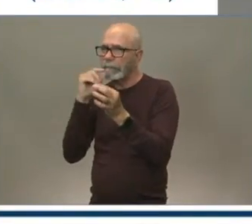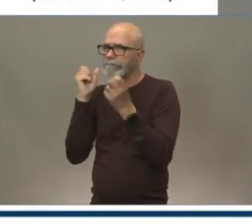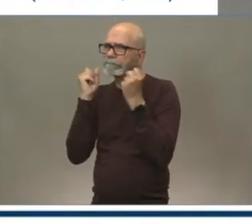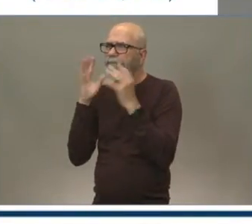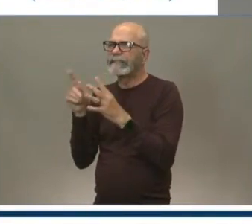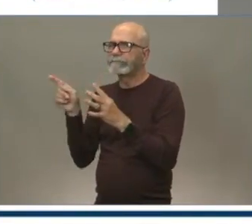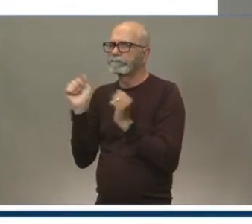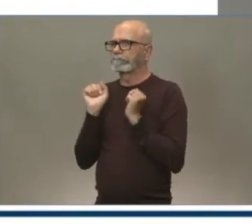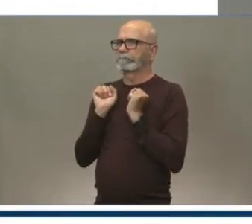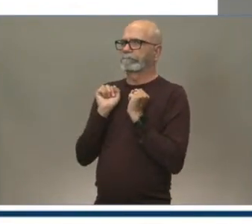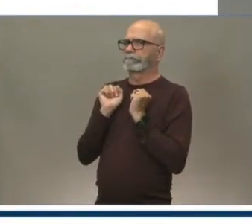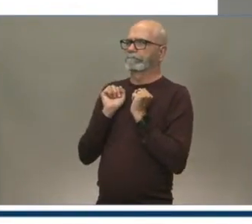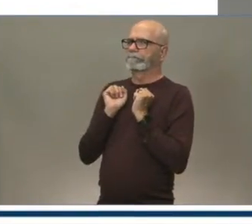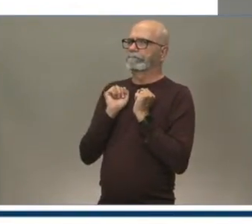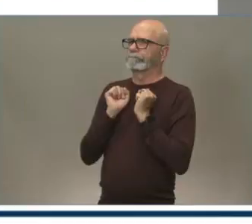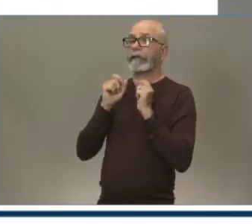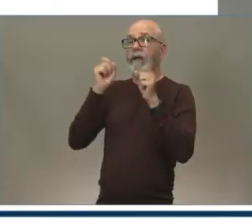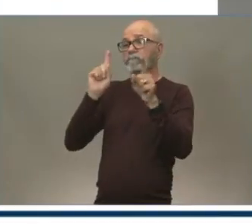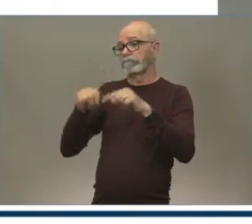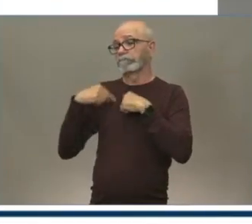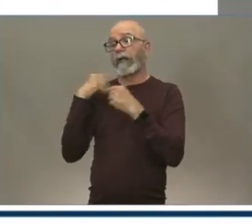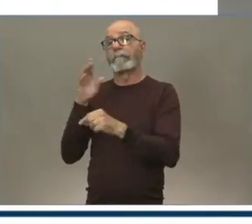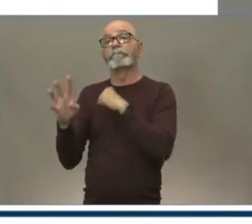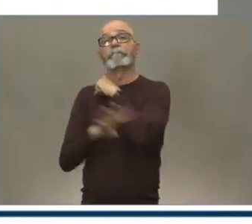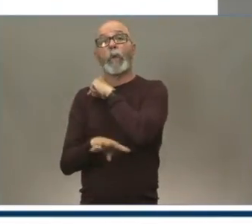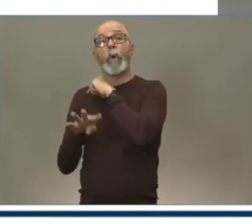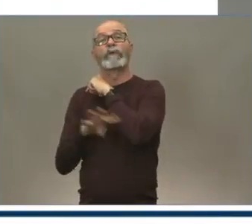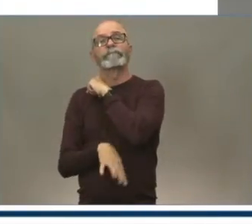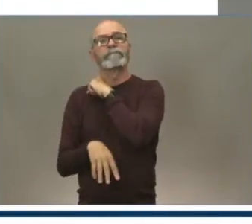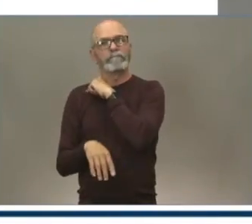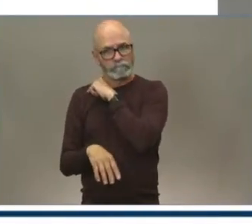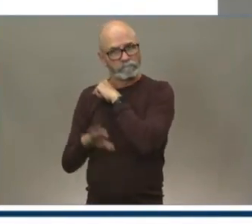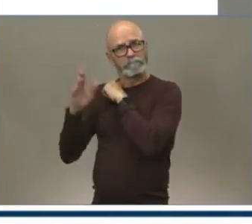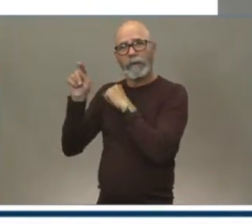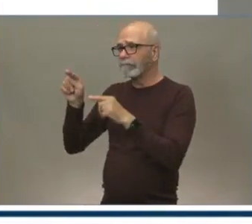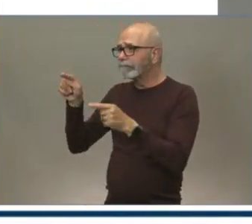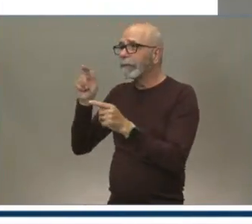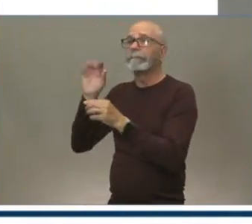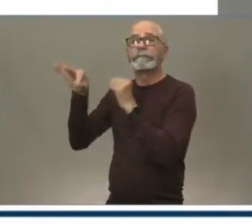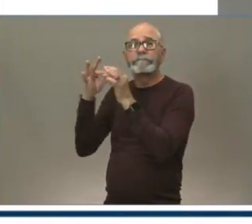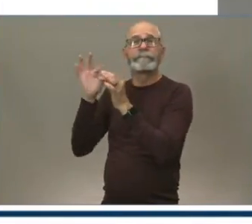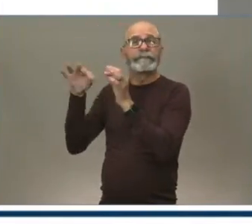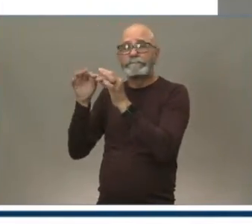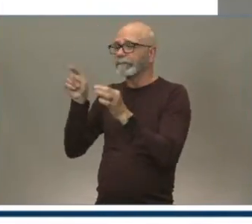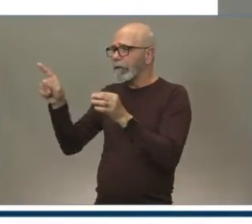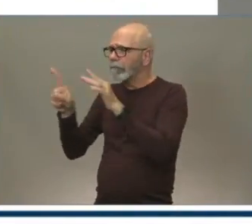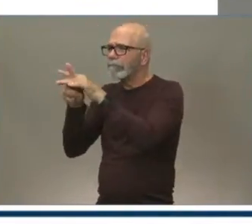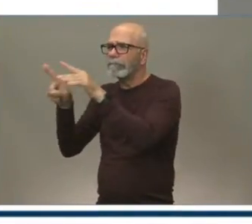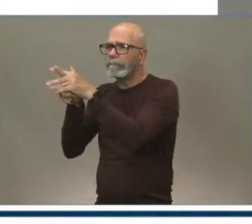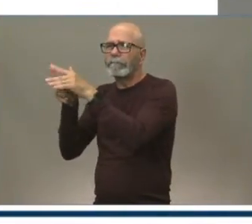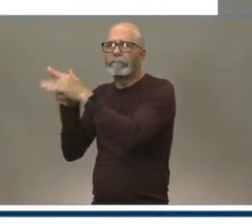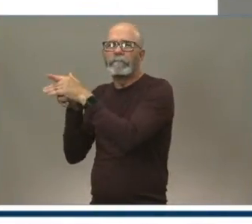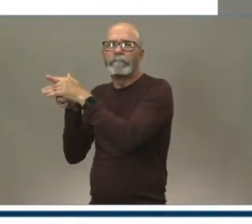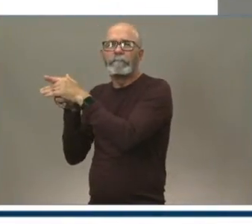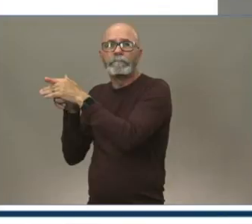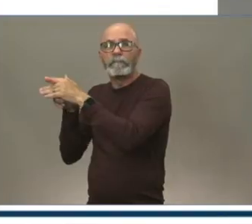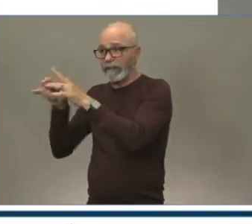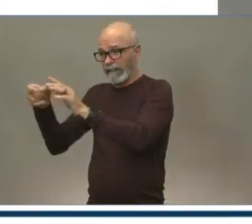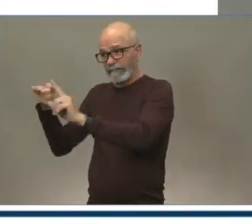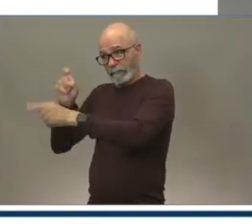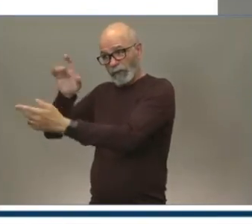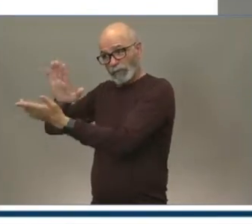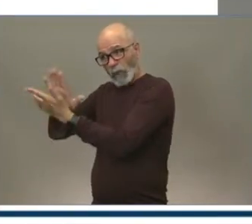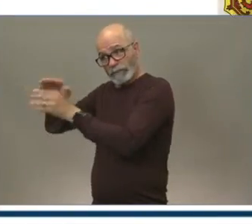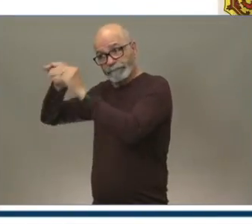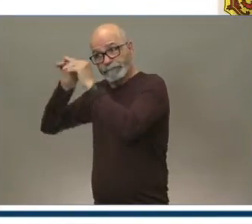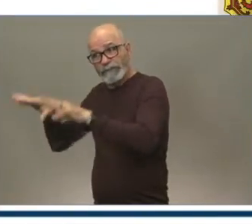September, we've had lots of cases in schools, and we have not seen schools have a significant transmission of virus in the schools. Next question